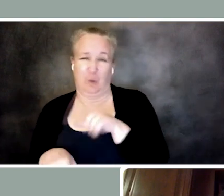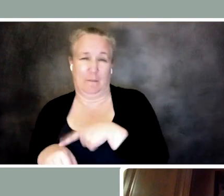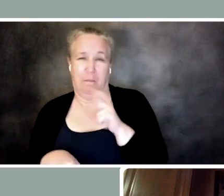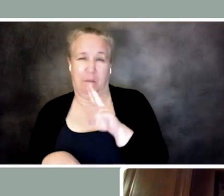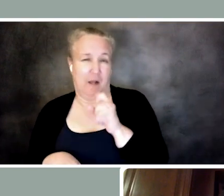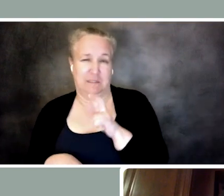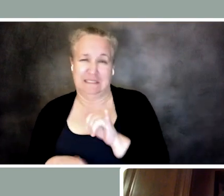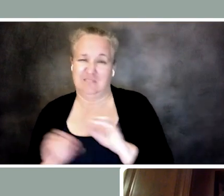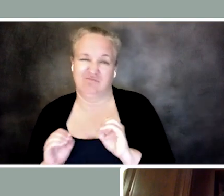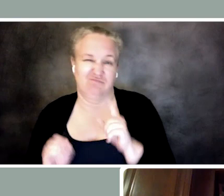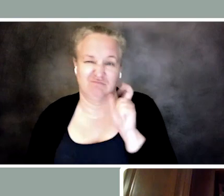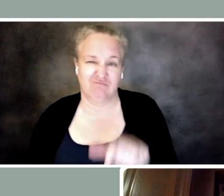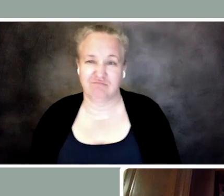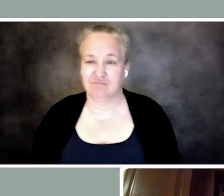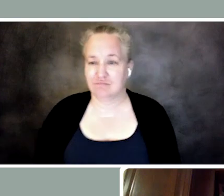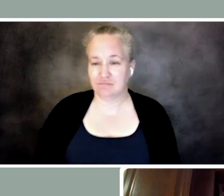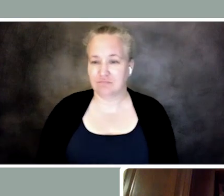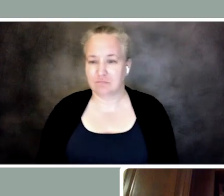Thank you.